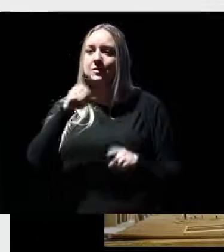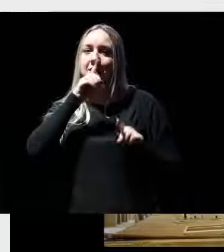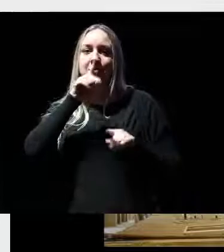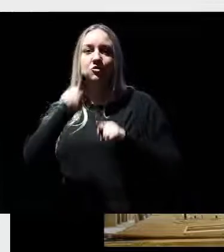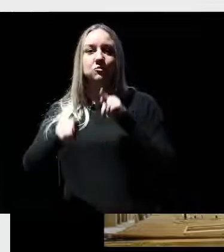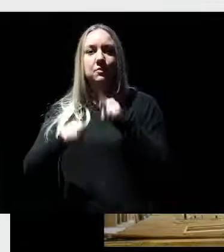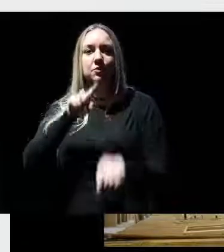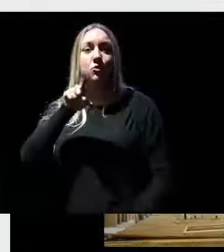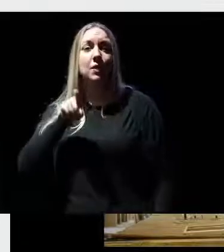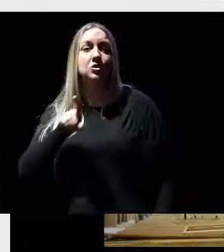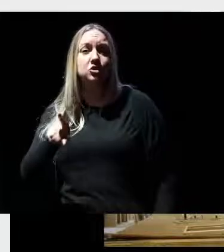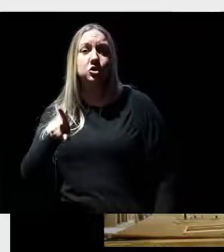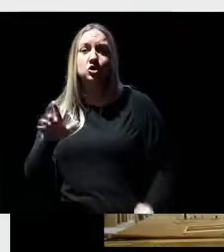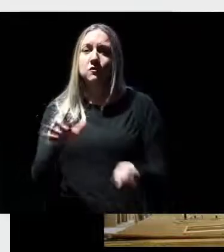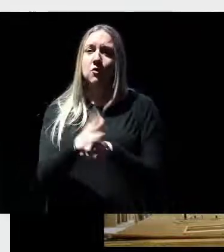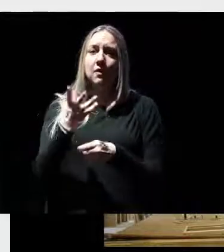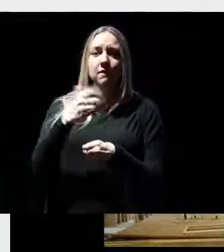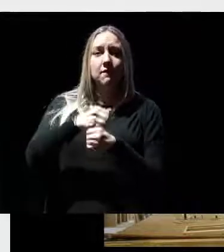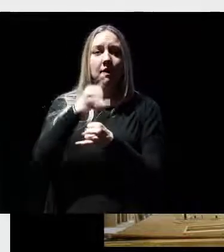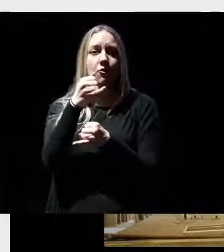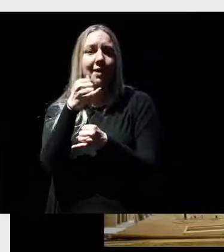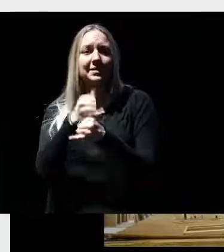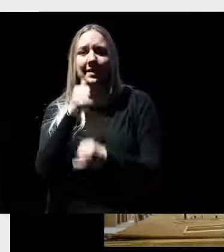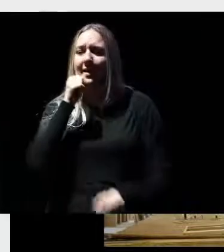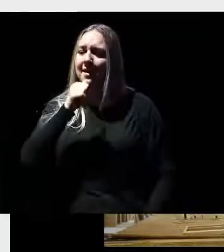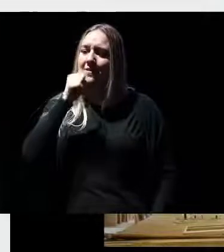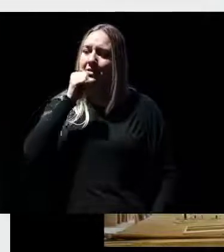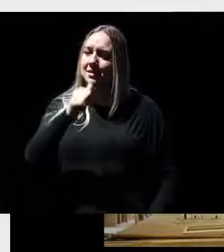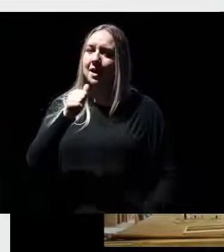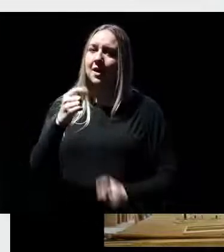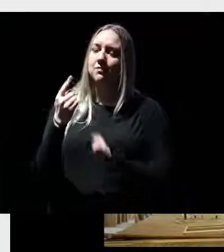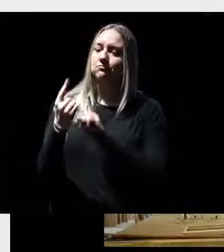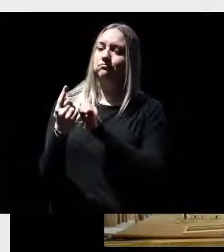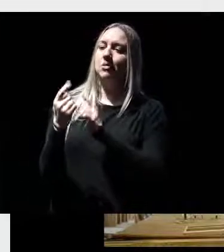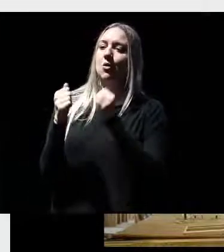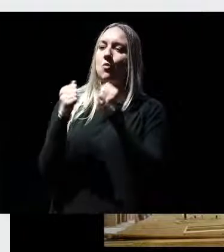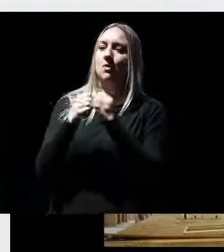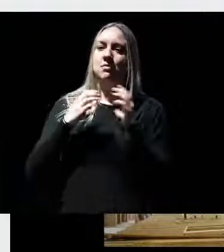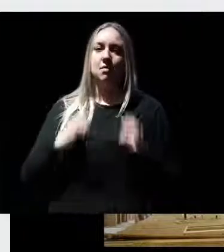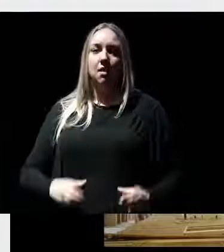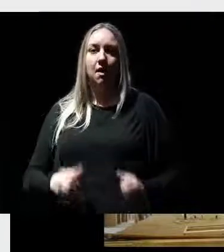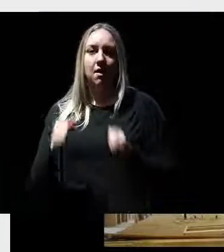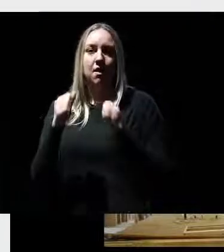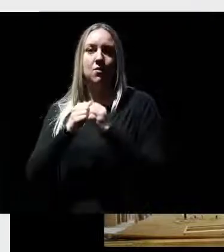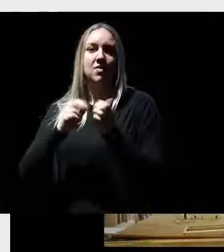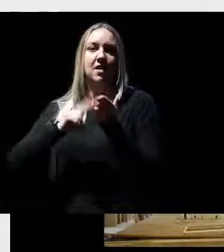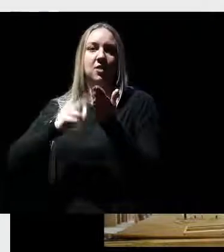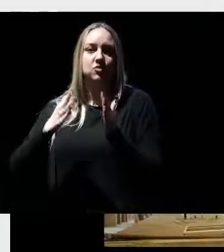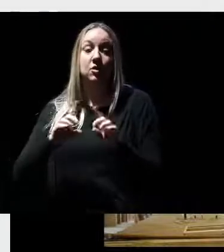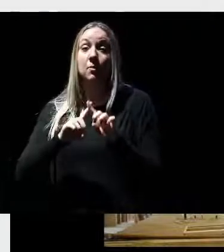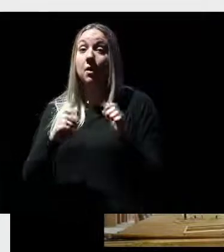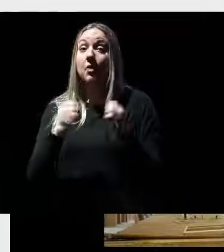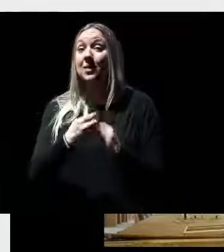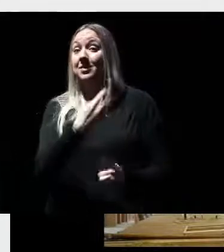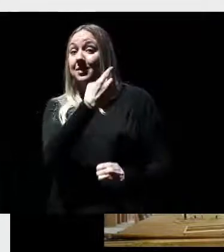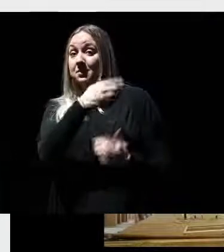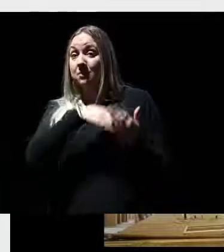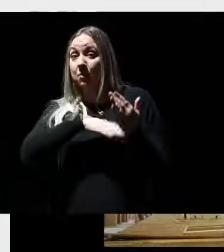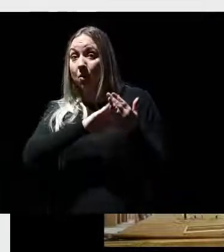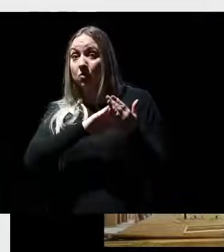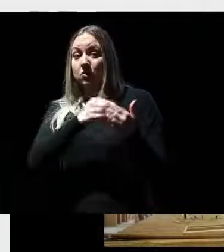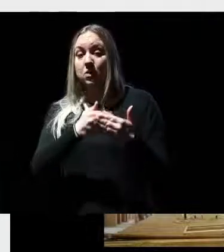and you're on the site with the contractor and the client. In prefabrication, once you've gone